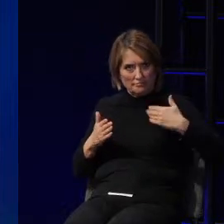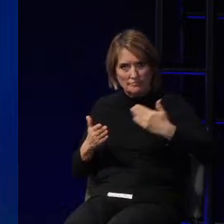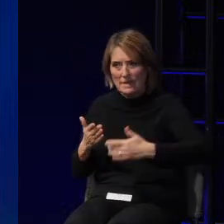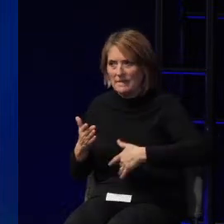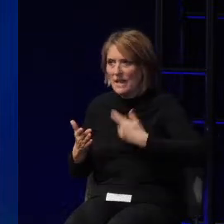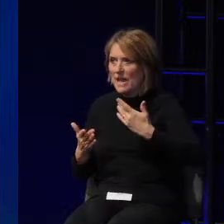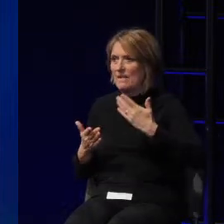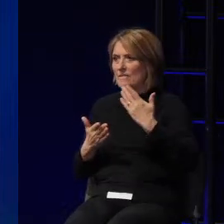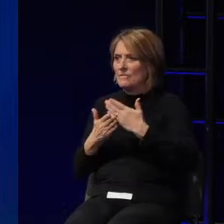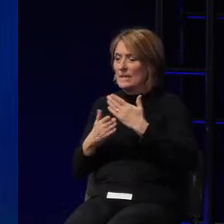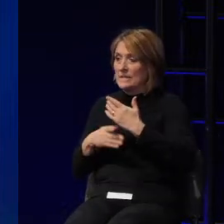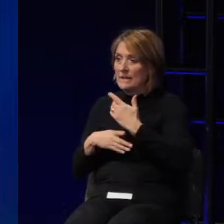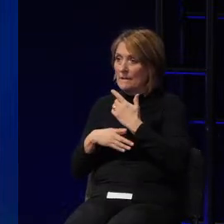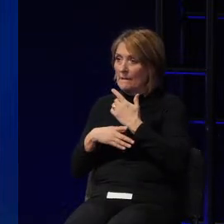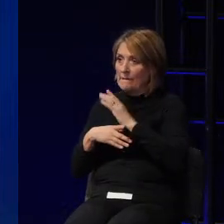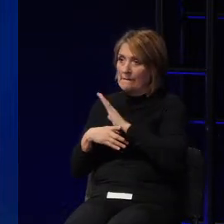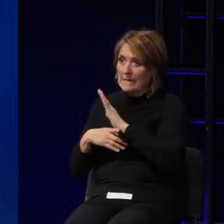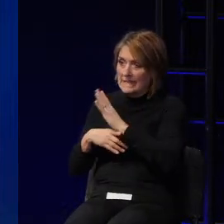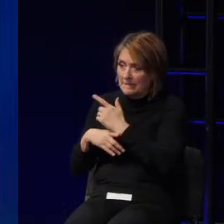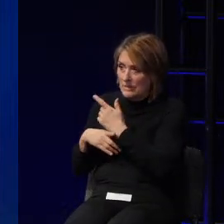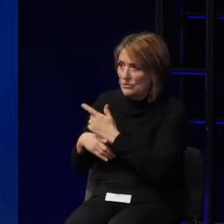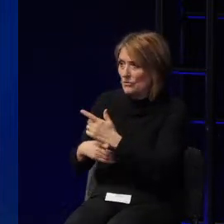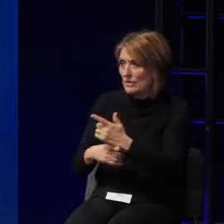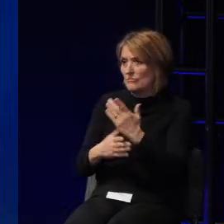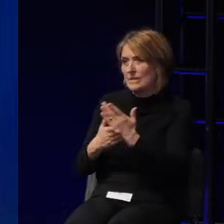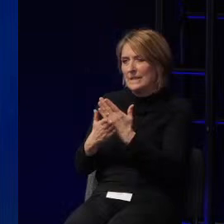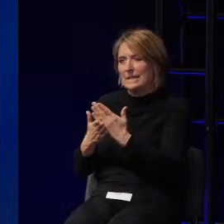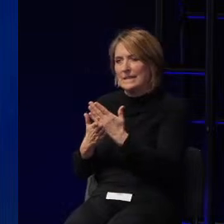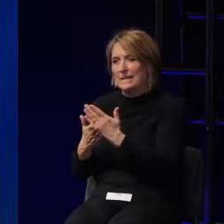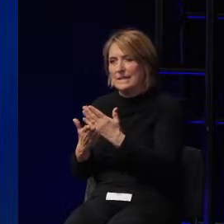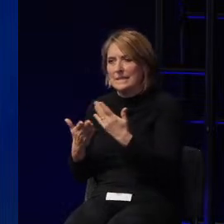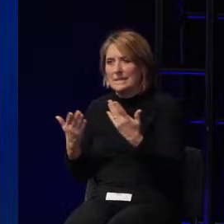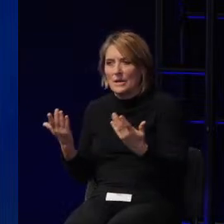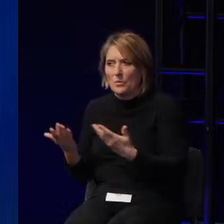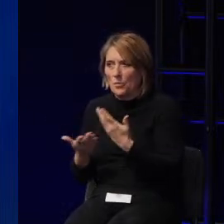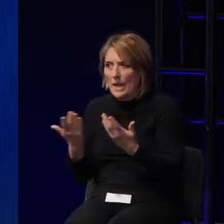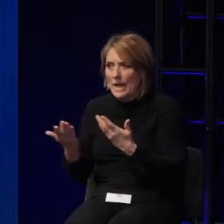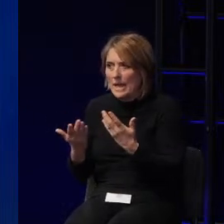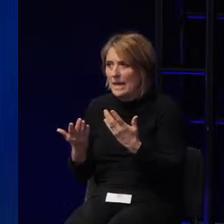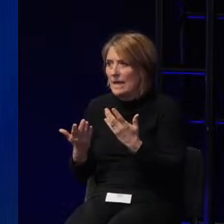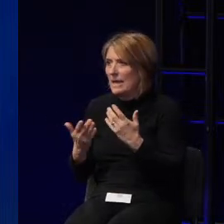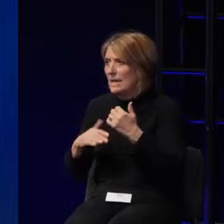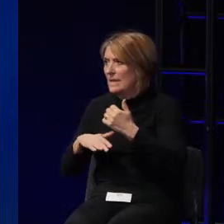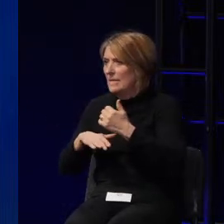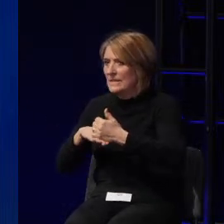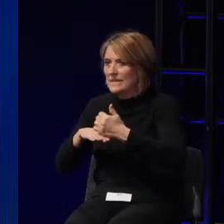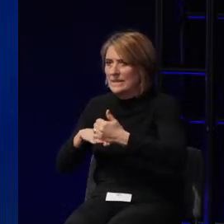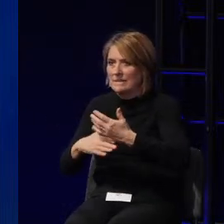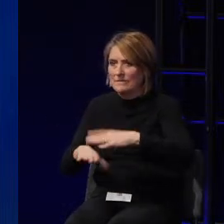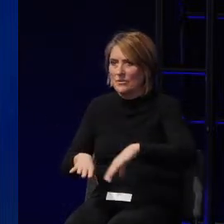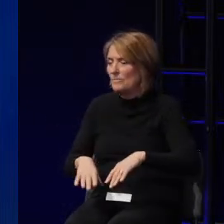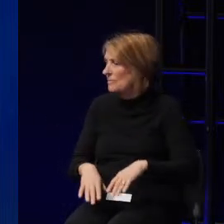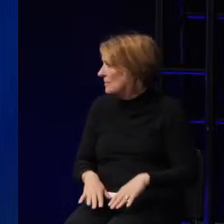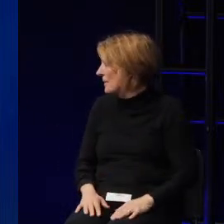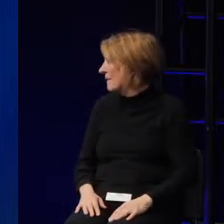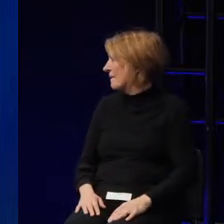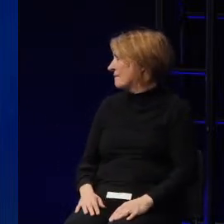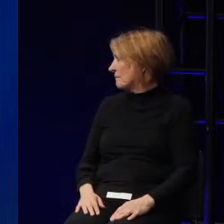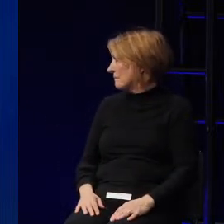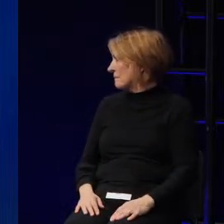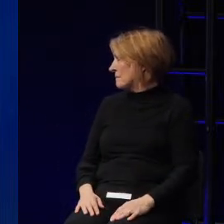as a cinematographer up to that point is defined down to where does the key light come from. I'll leave it at that.